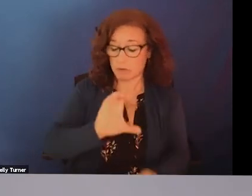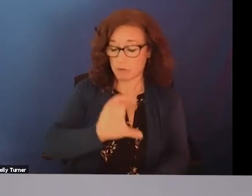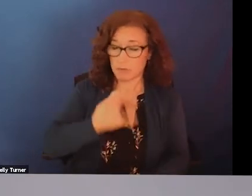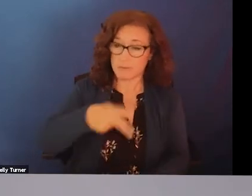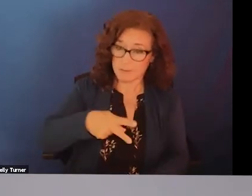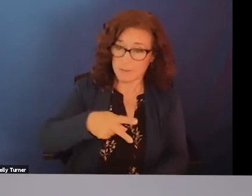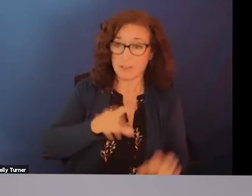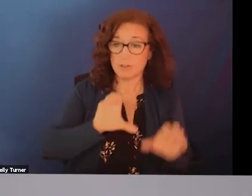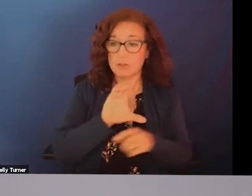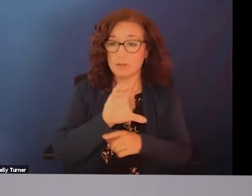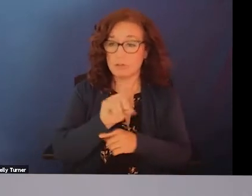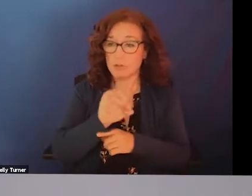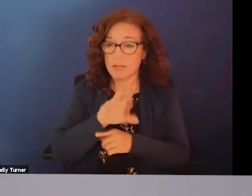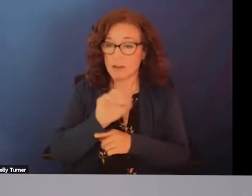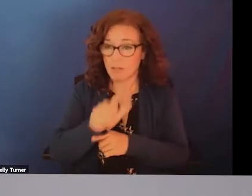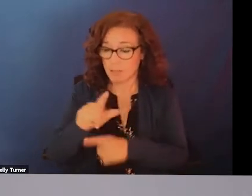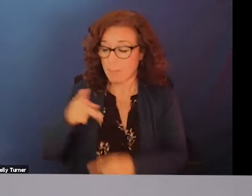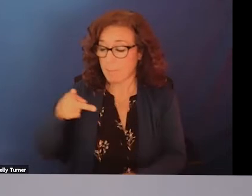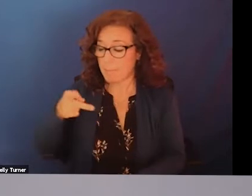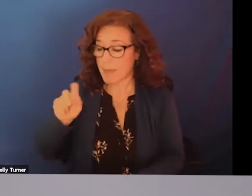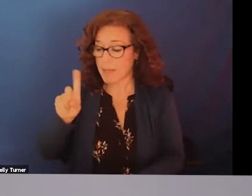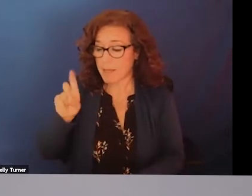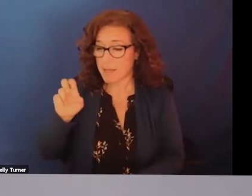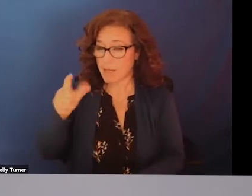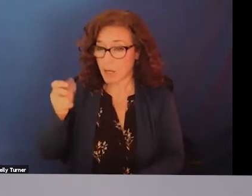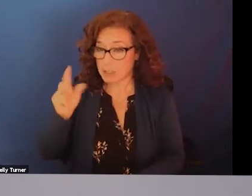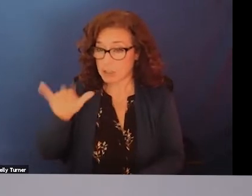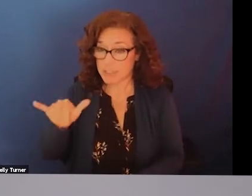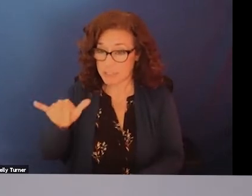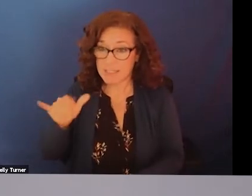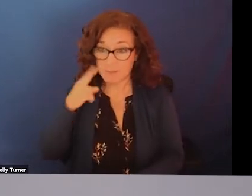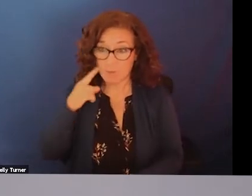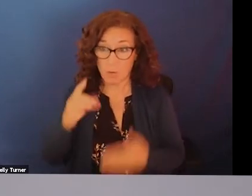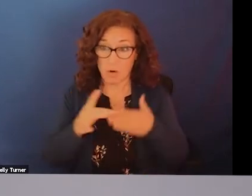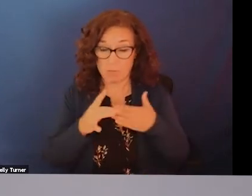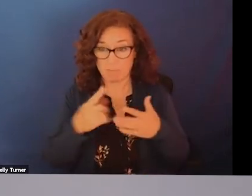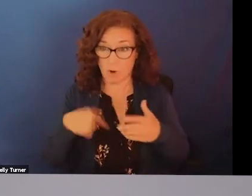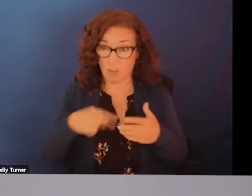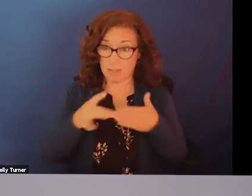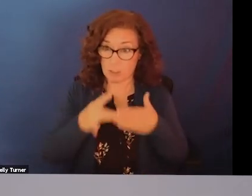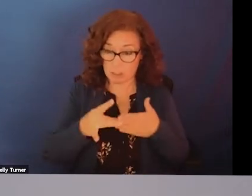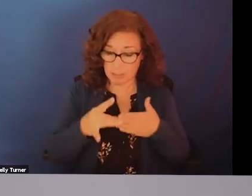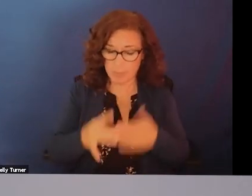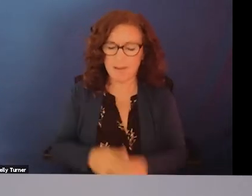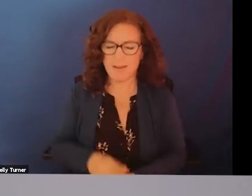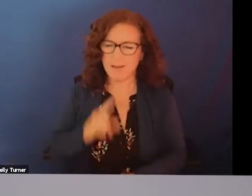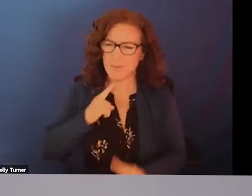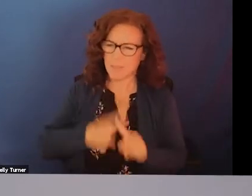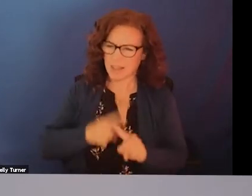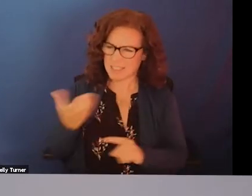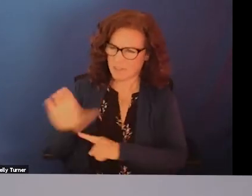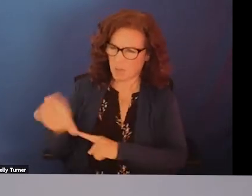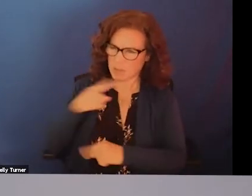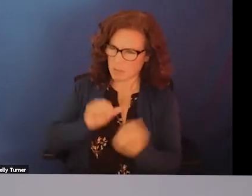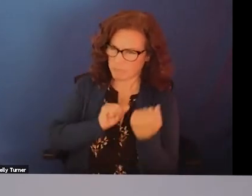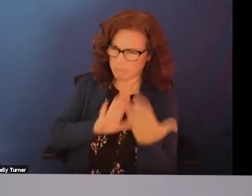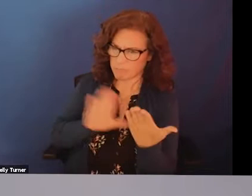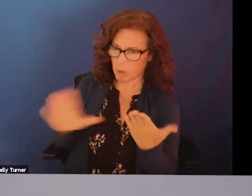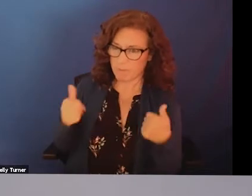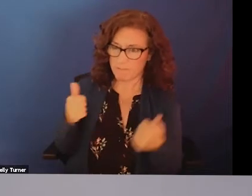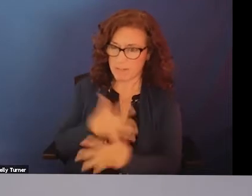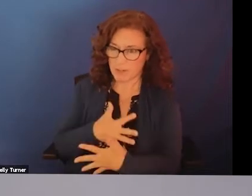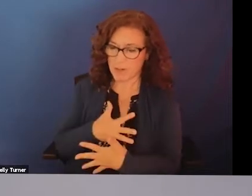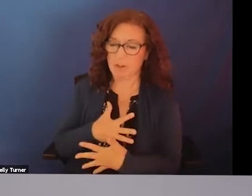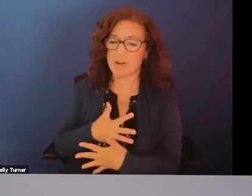also meant a triumph that addressed her own fear of failure and drew something out of her that helped her learn that she was, after